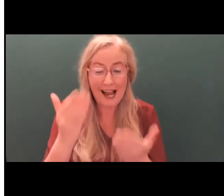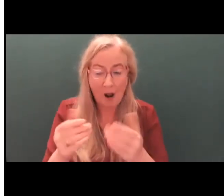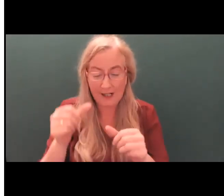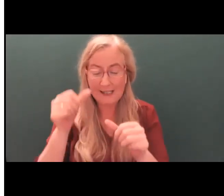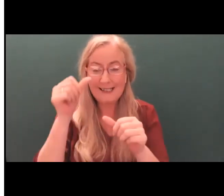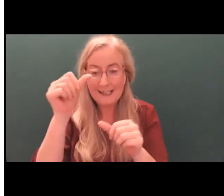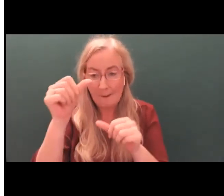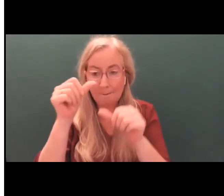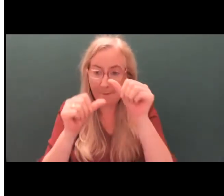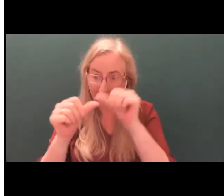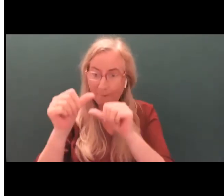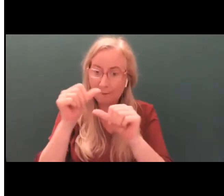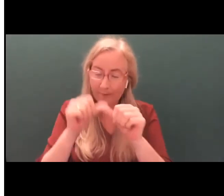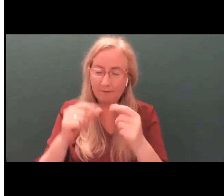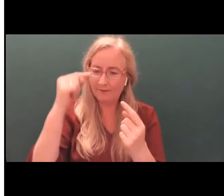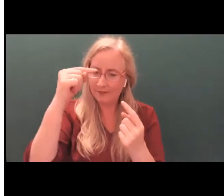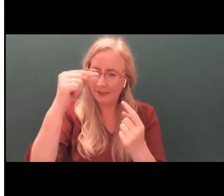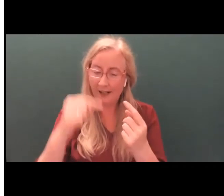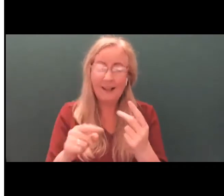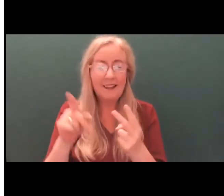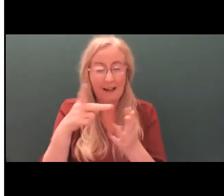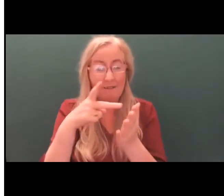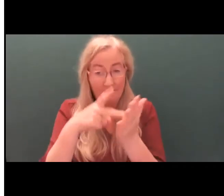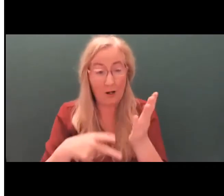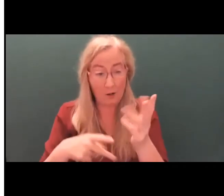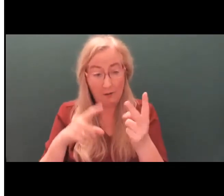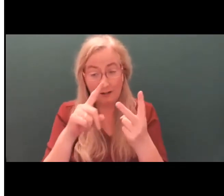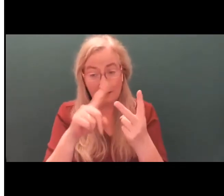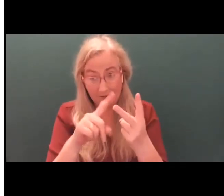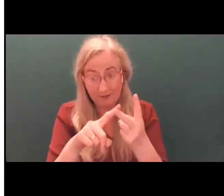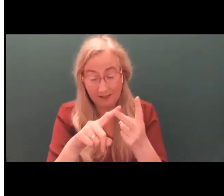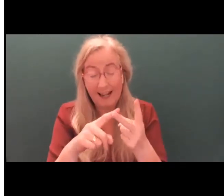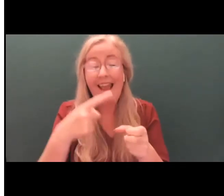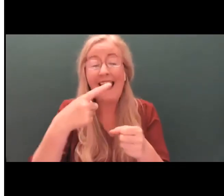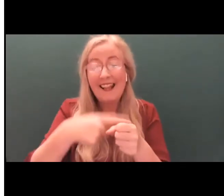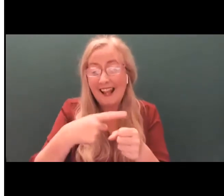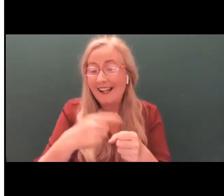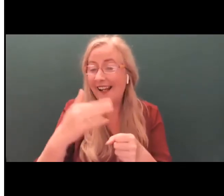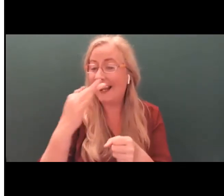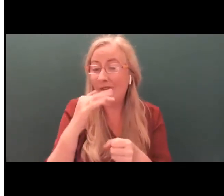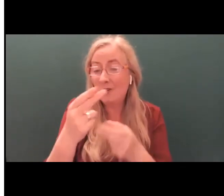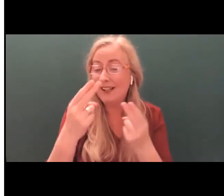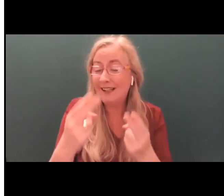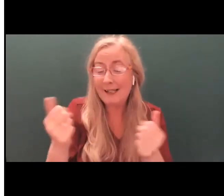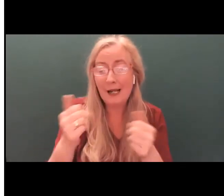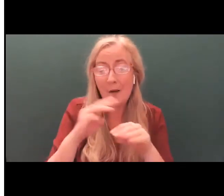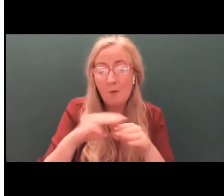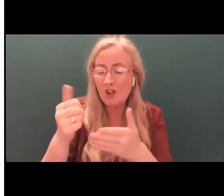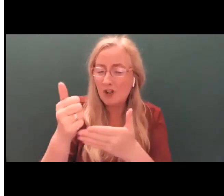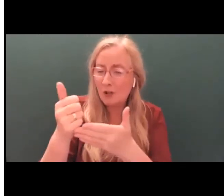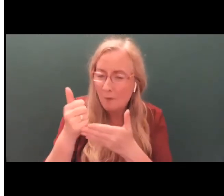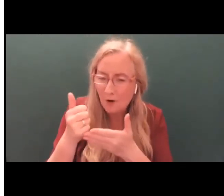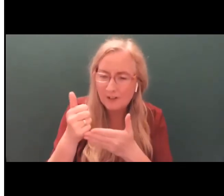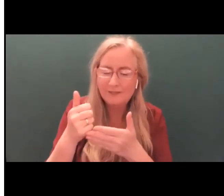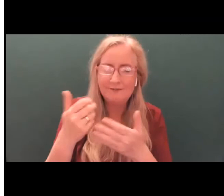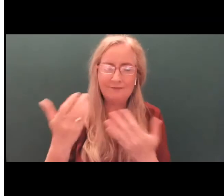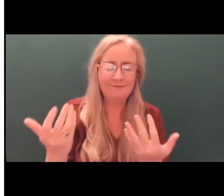step-by-step guides, will be invaluable to you. And again, we're here if you need any more support or if you need